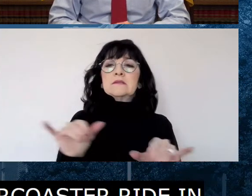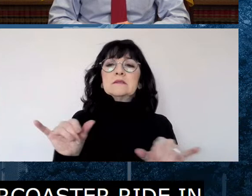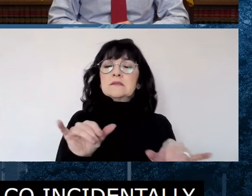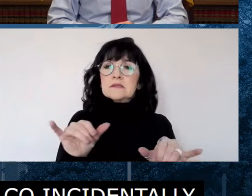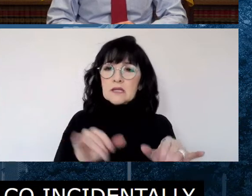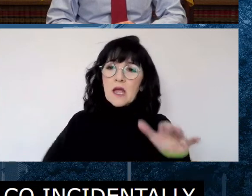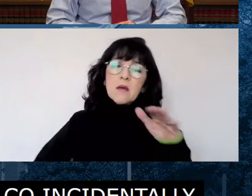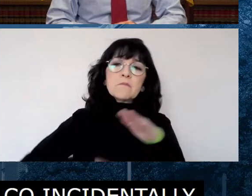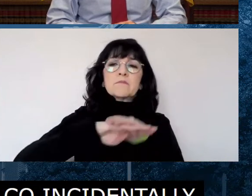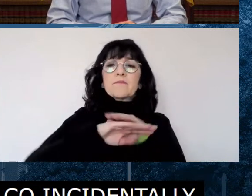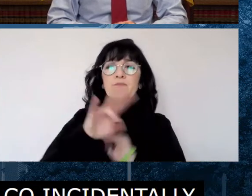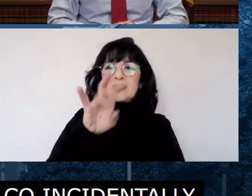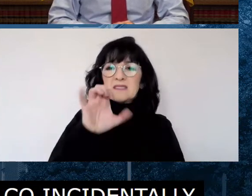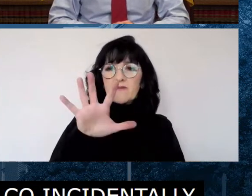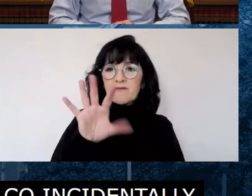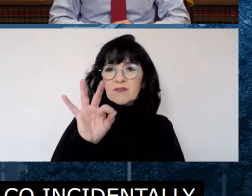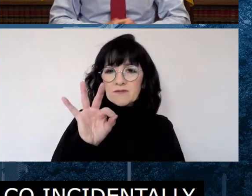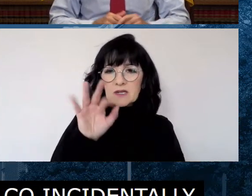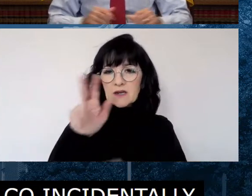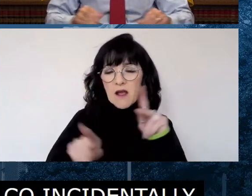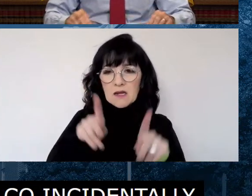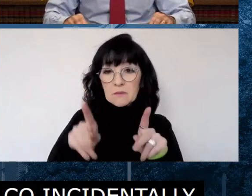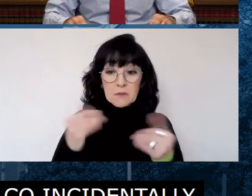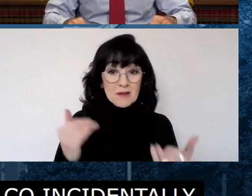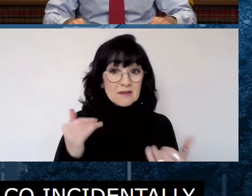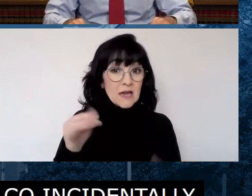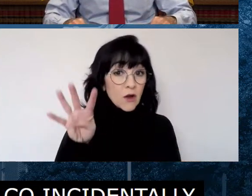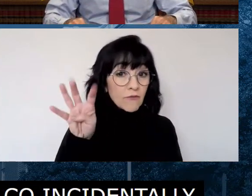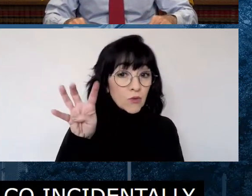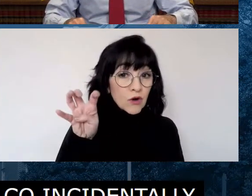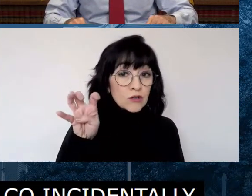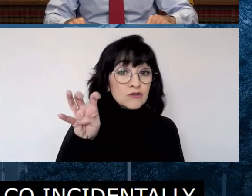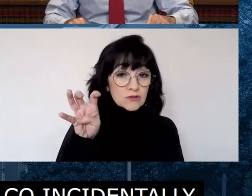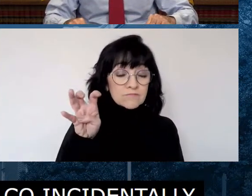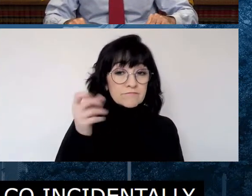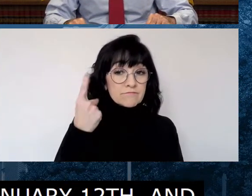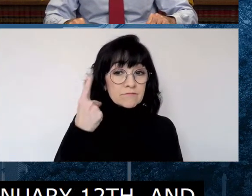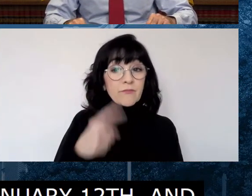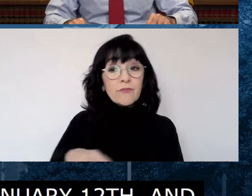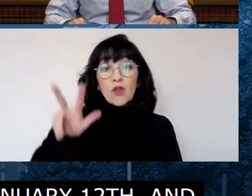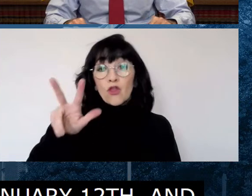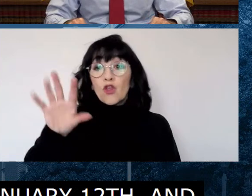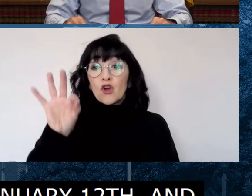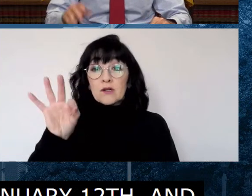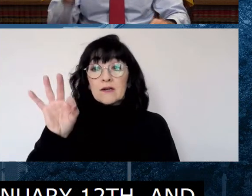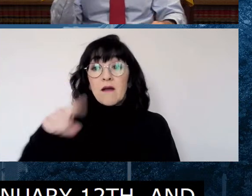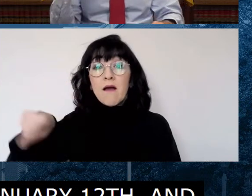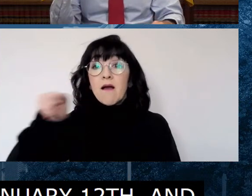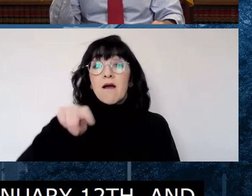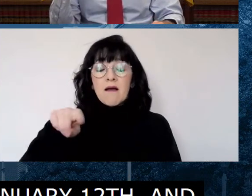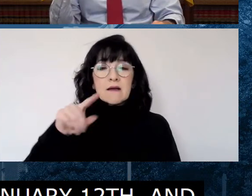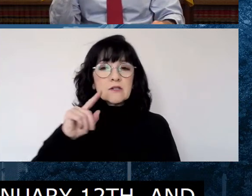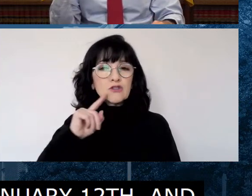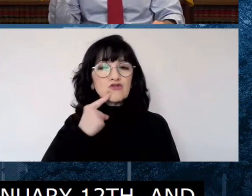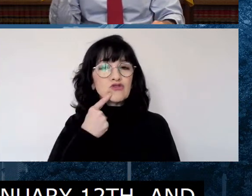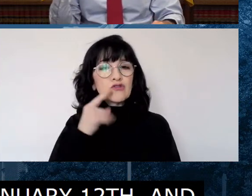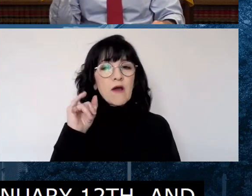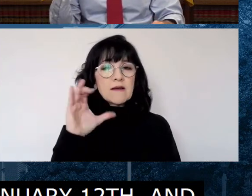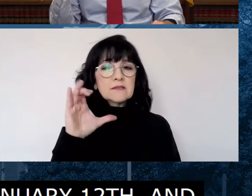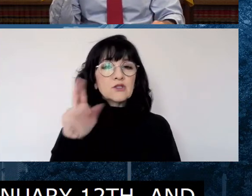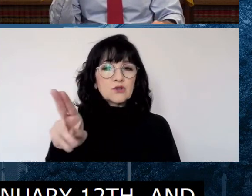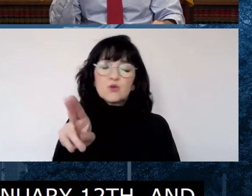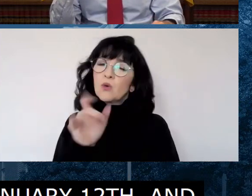at 759, down to 400 with 39 critical hospitalization. It's important to point out one of the